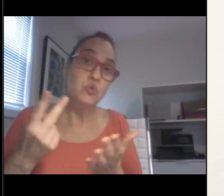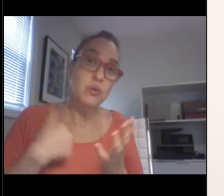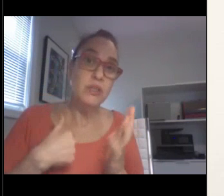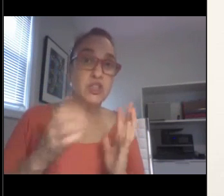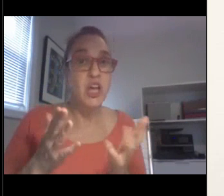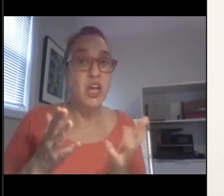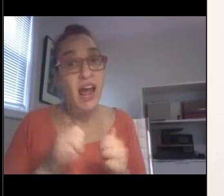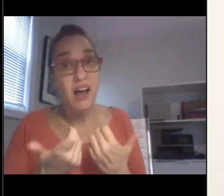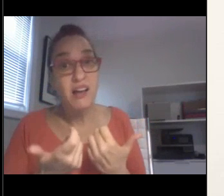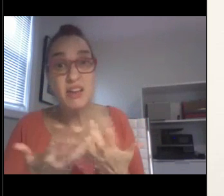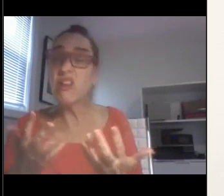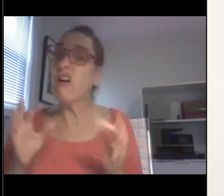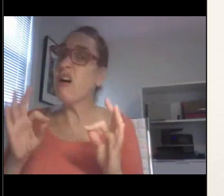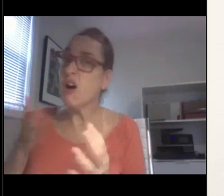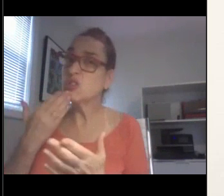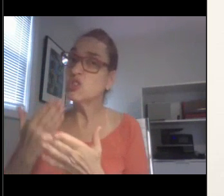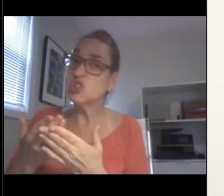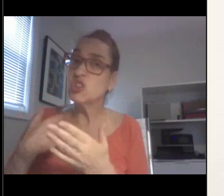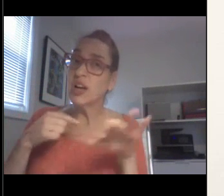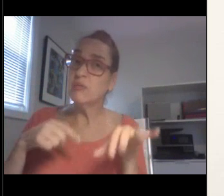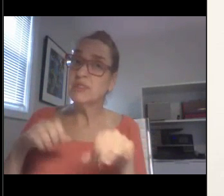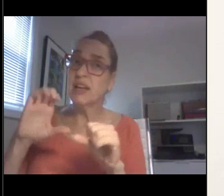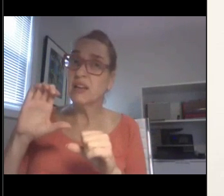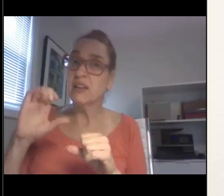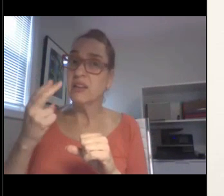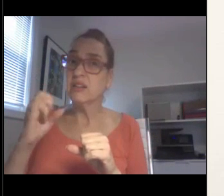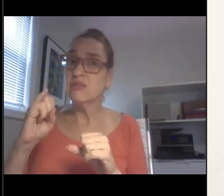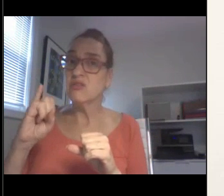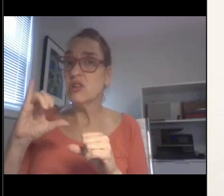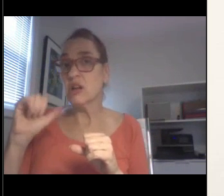"Oh, it's good. I'm taking a Chicana studies class right now." And I was very